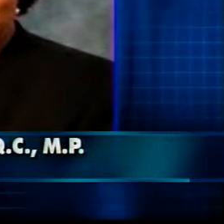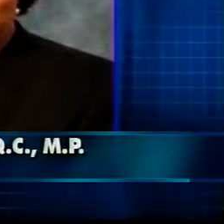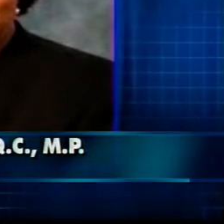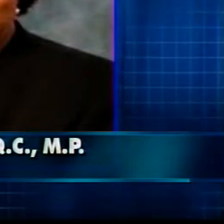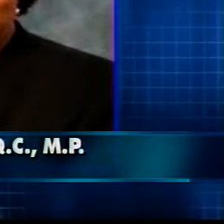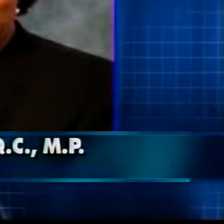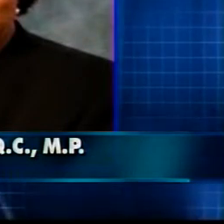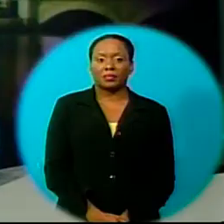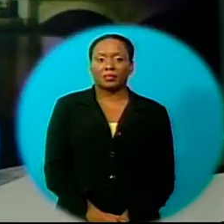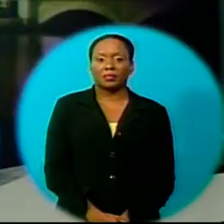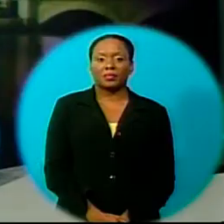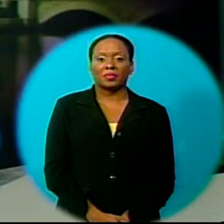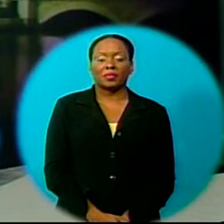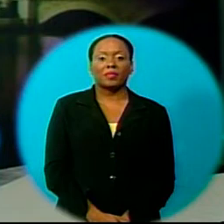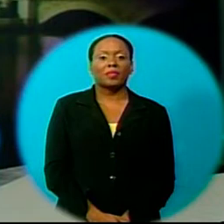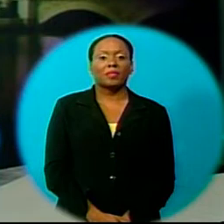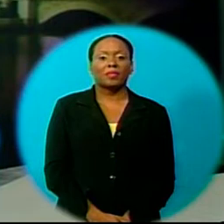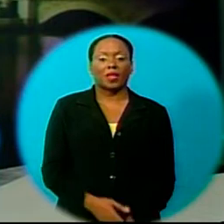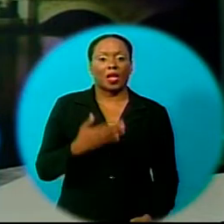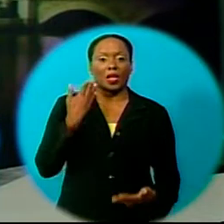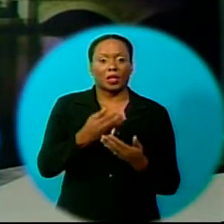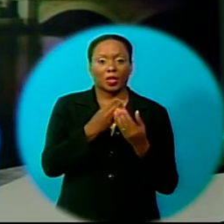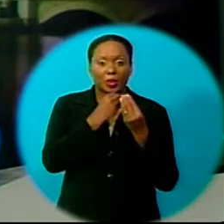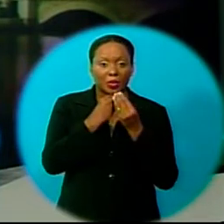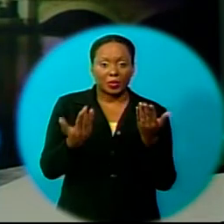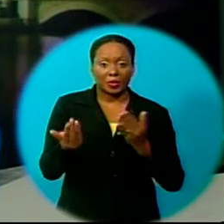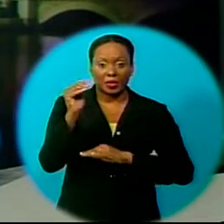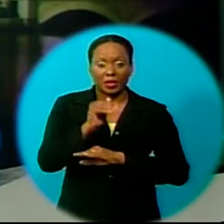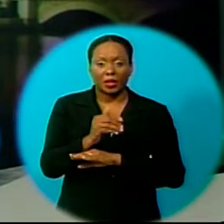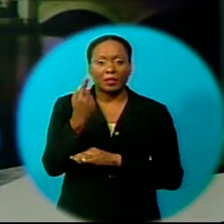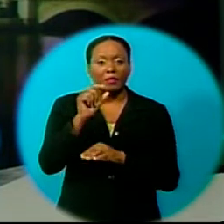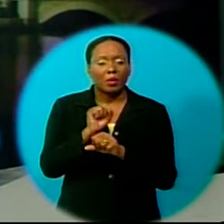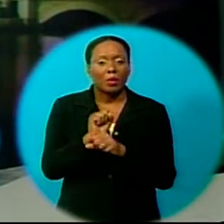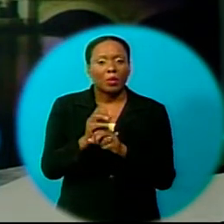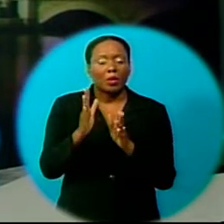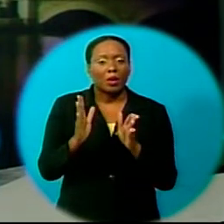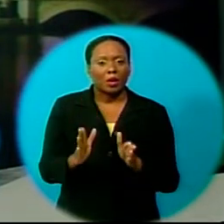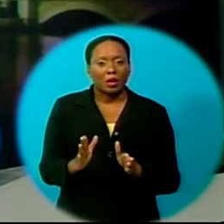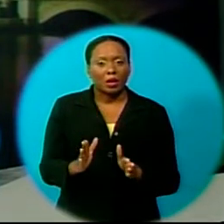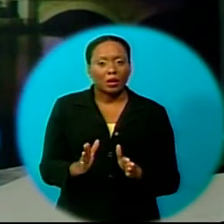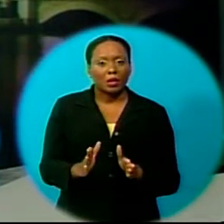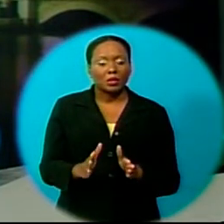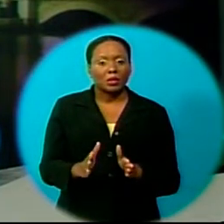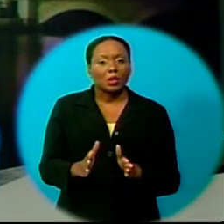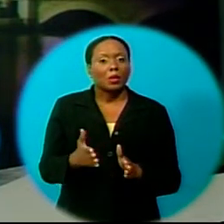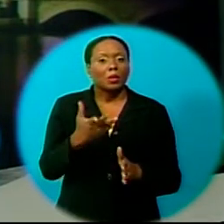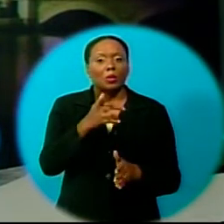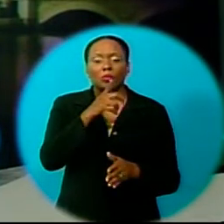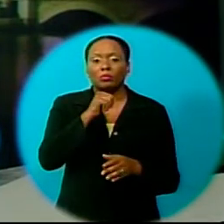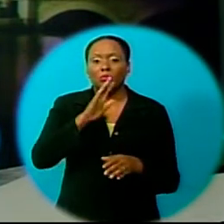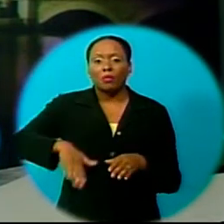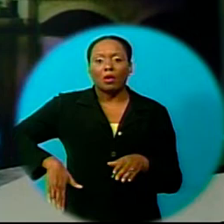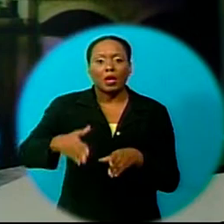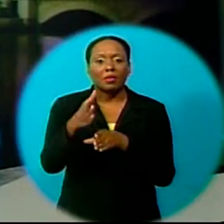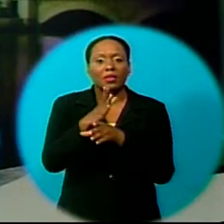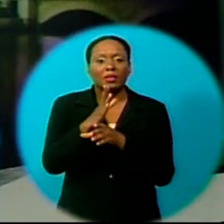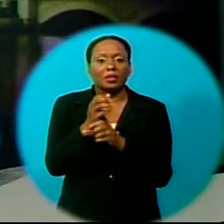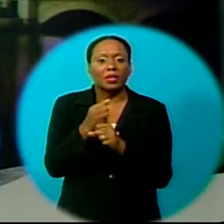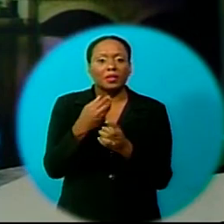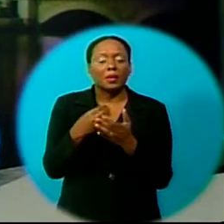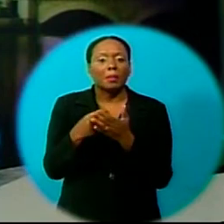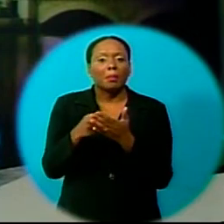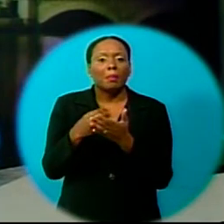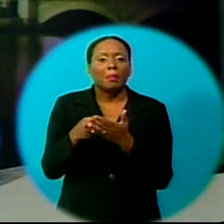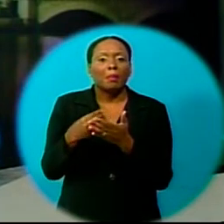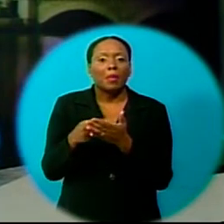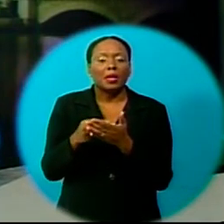Medical Practitioners. Well, good news tonight for retrenched public workers who have still not received their severance payments. Parliament today